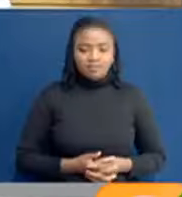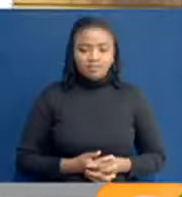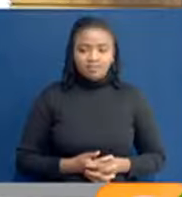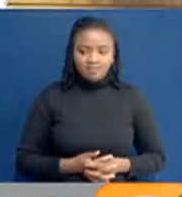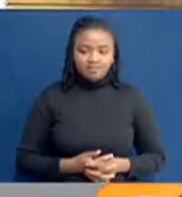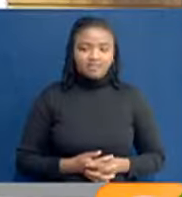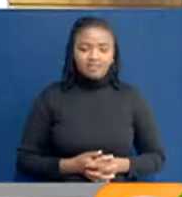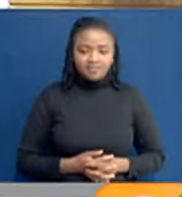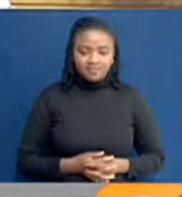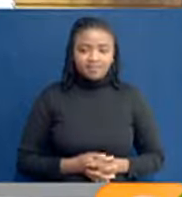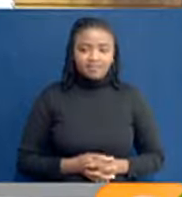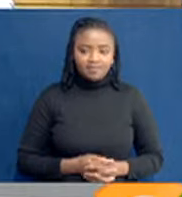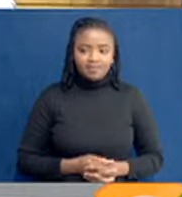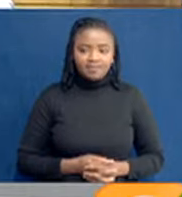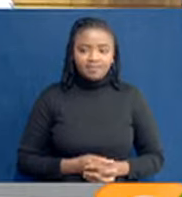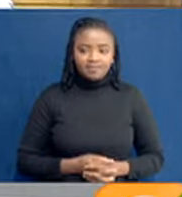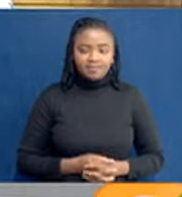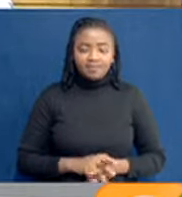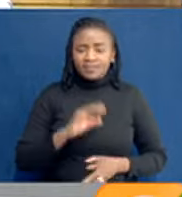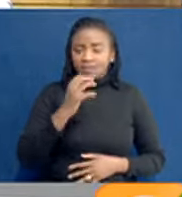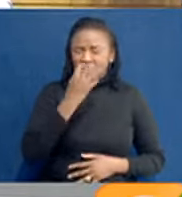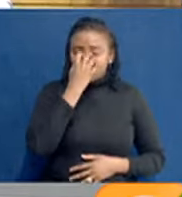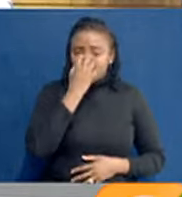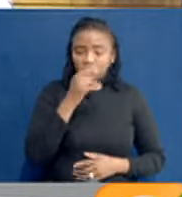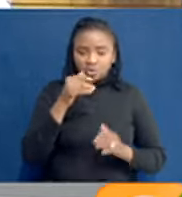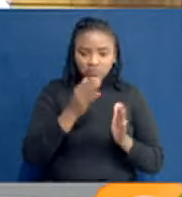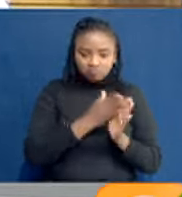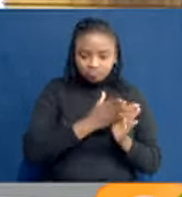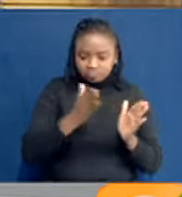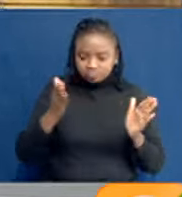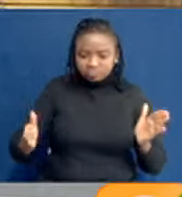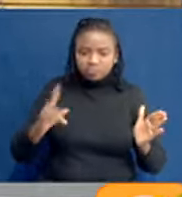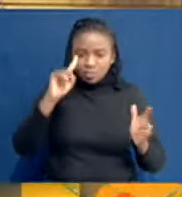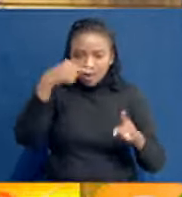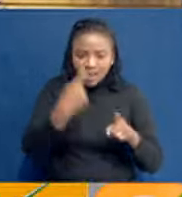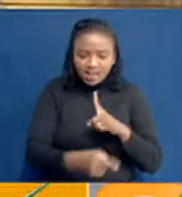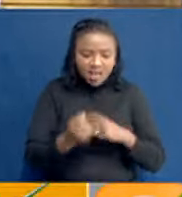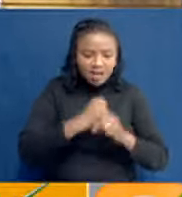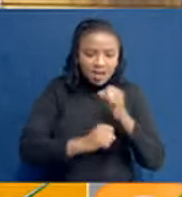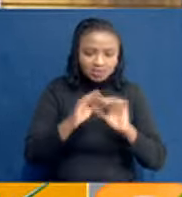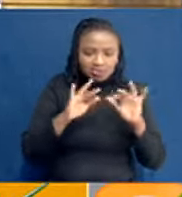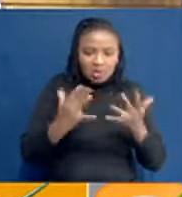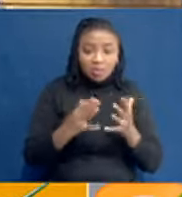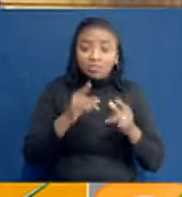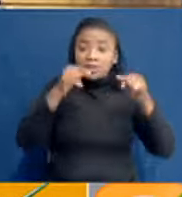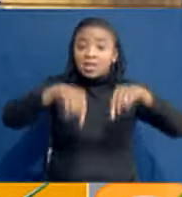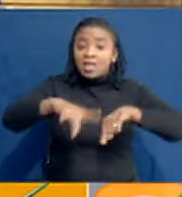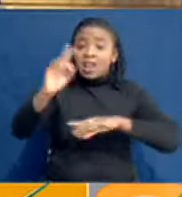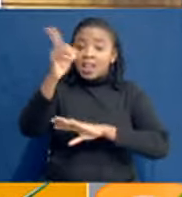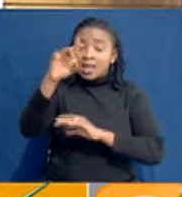on to the series we've been telling you about, Ruto in a Year. Now, the skyrocketing cost of living in Kenya is